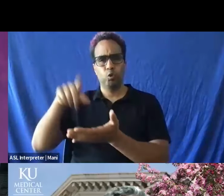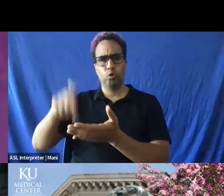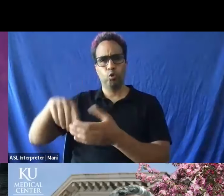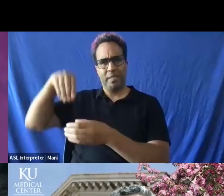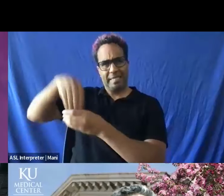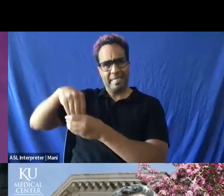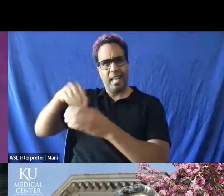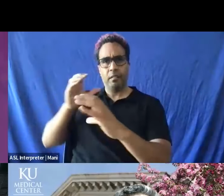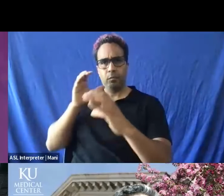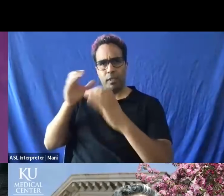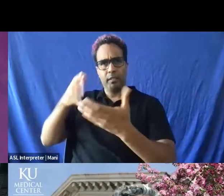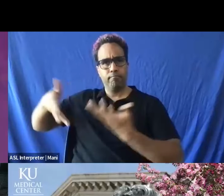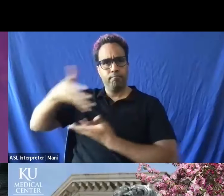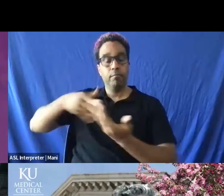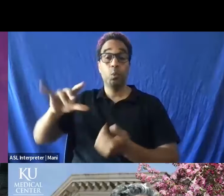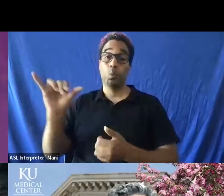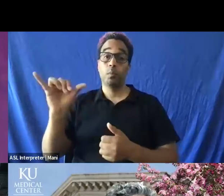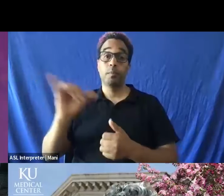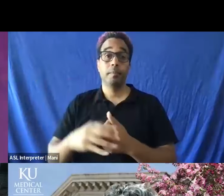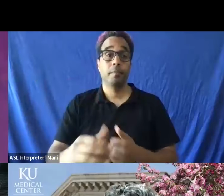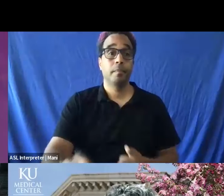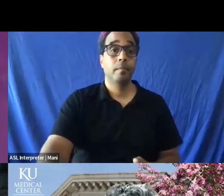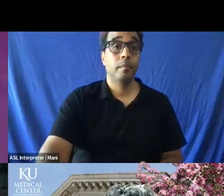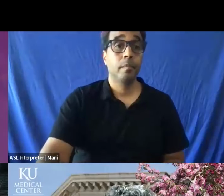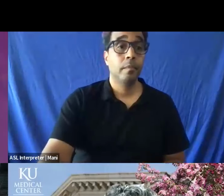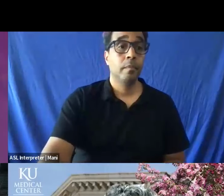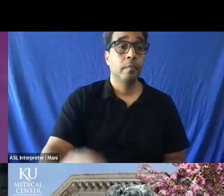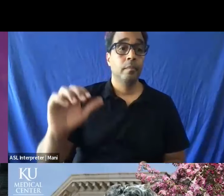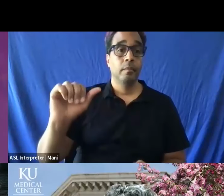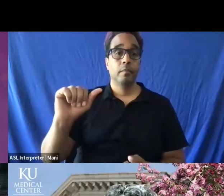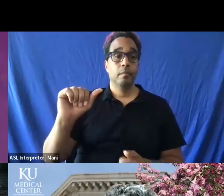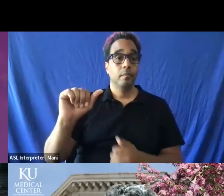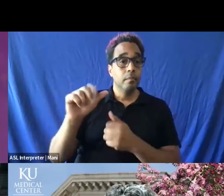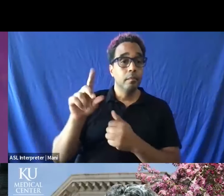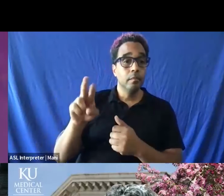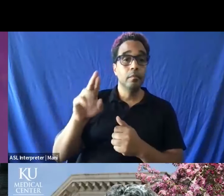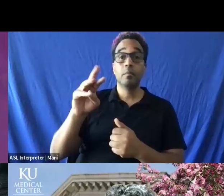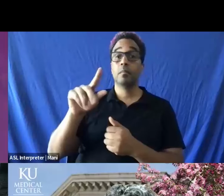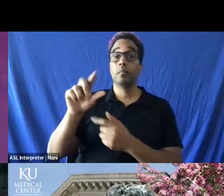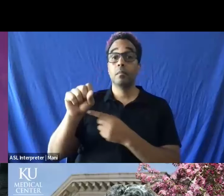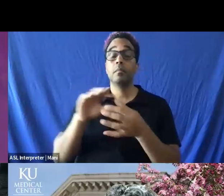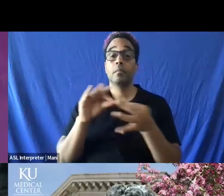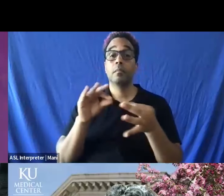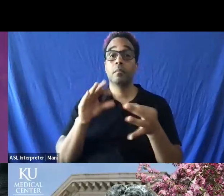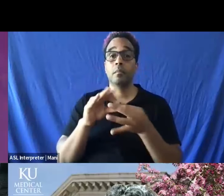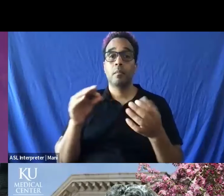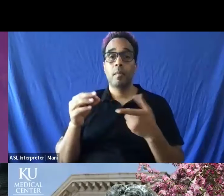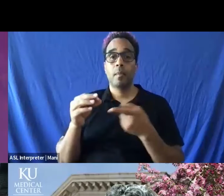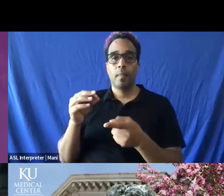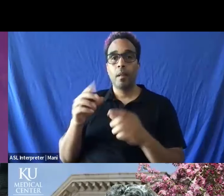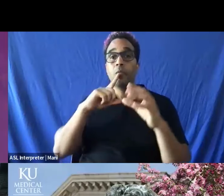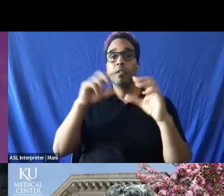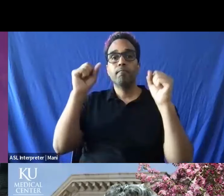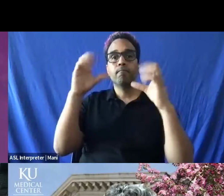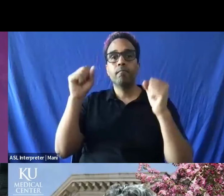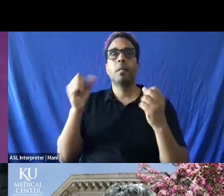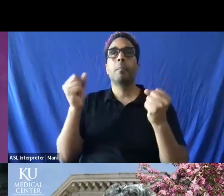Thank you, Dr. Beech. It is really quite amazing. One of the stories I remember that influenced my